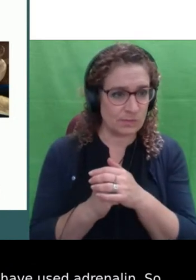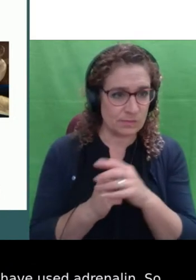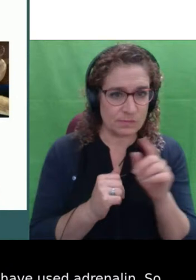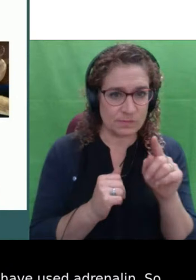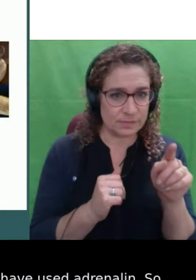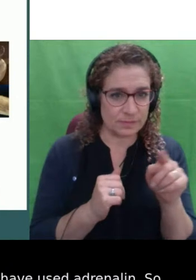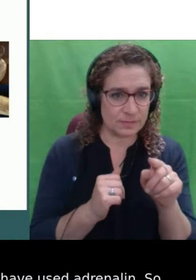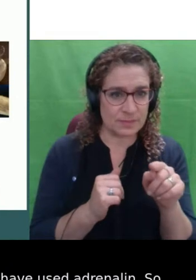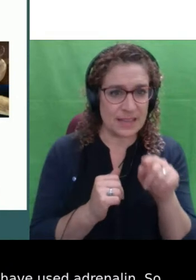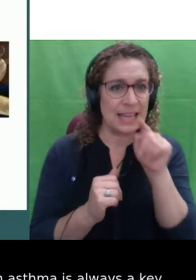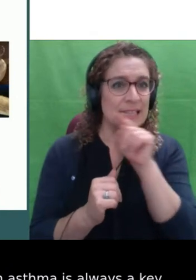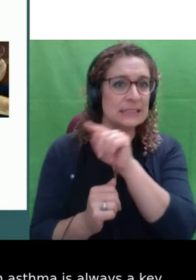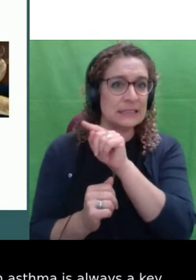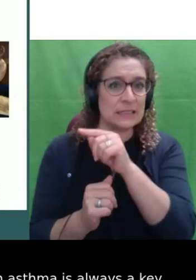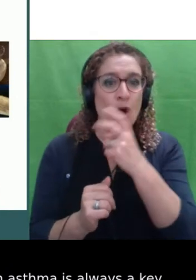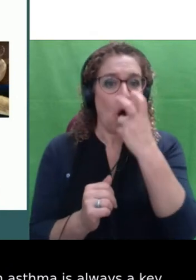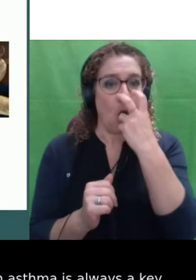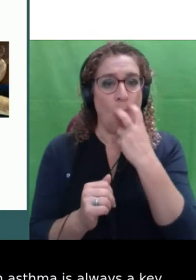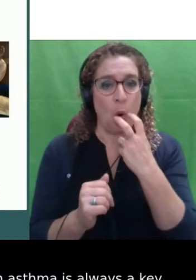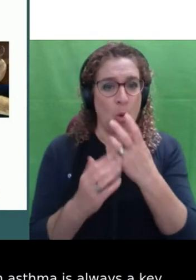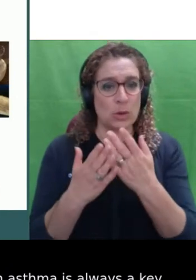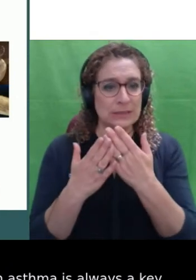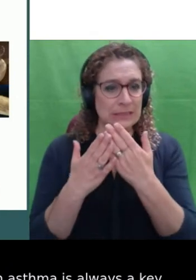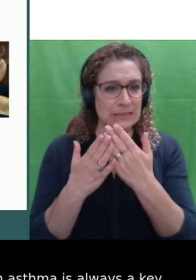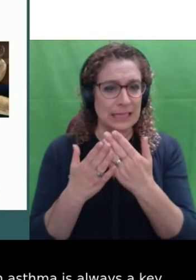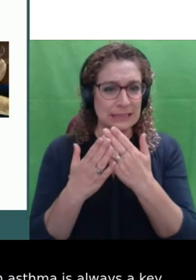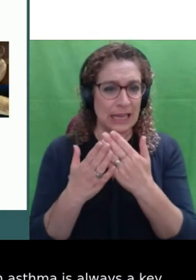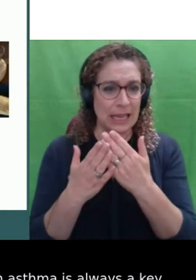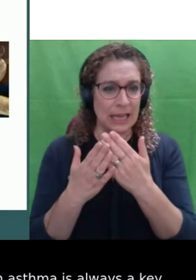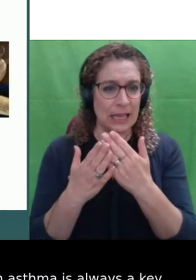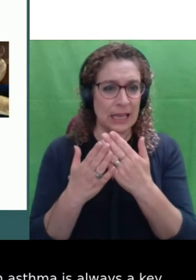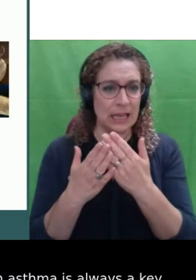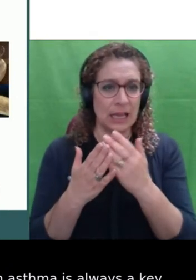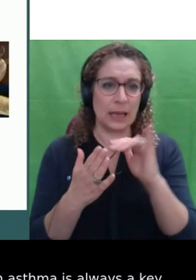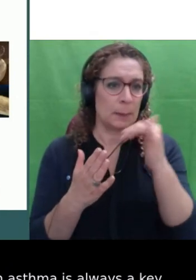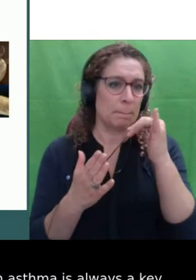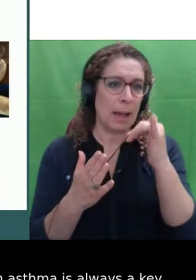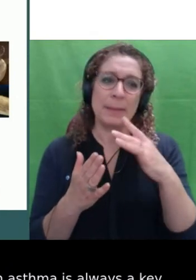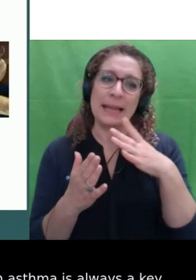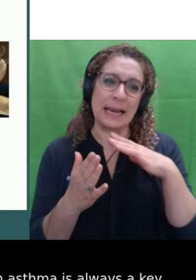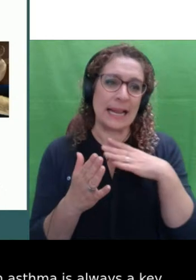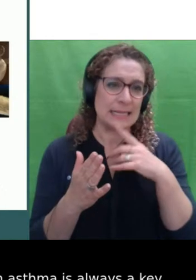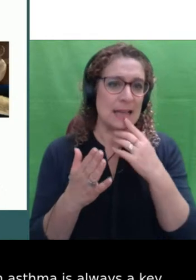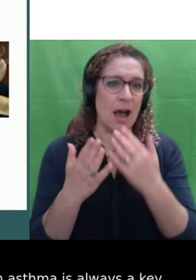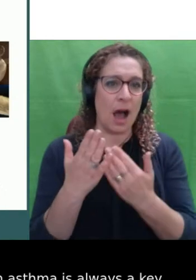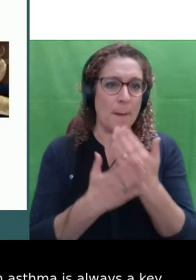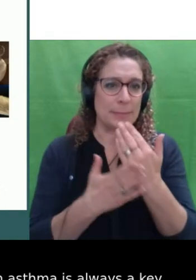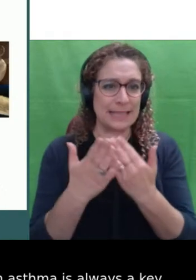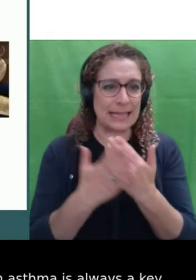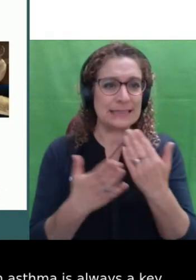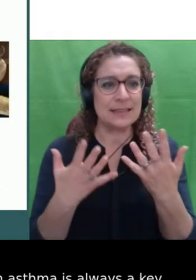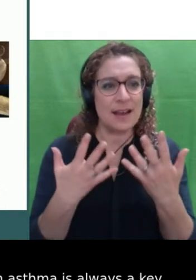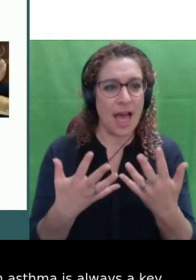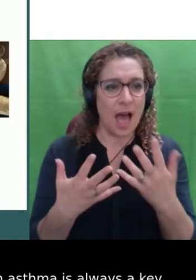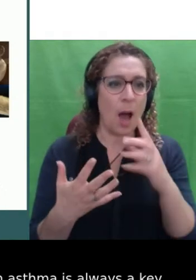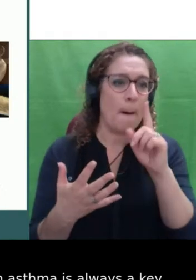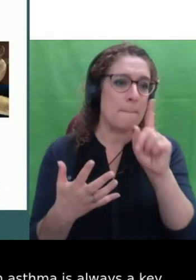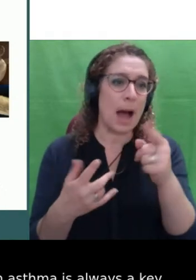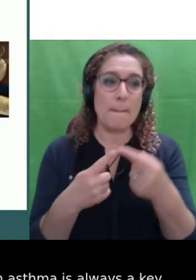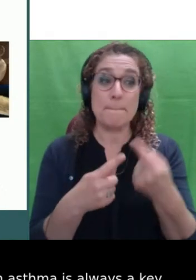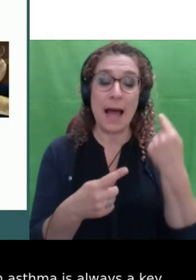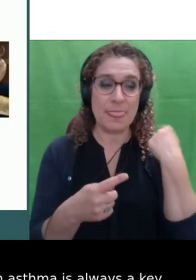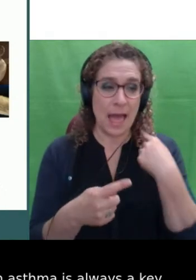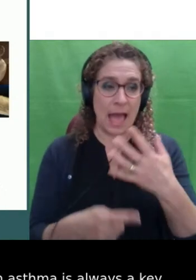previously you know allergy was a risk factor i have to say now most of the difficulties i see is not to